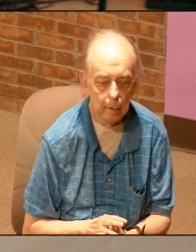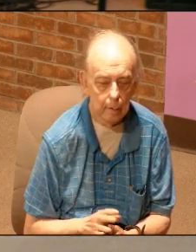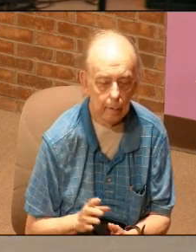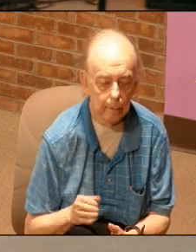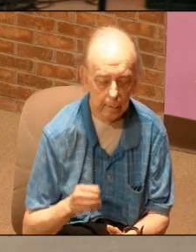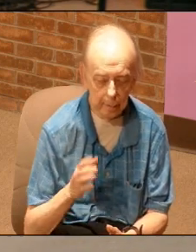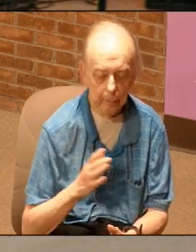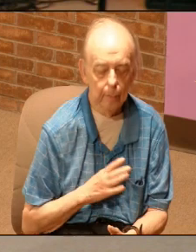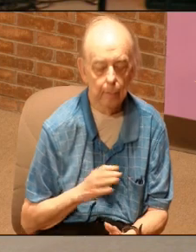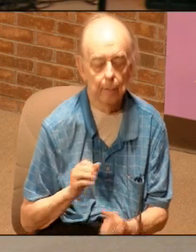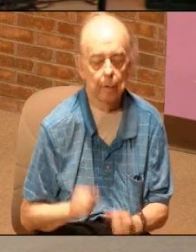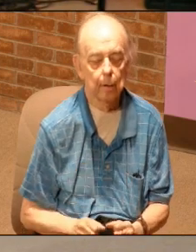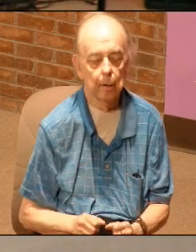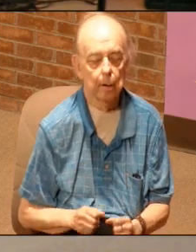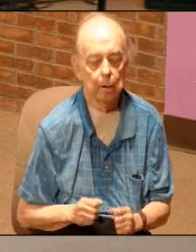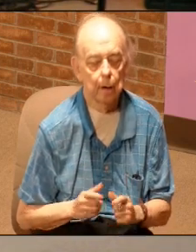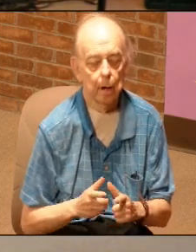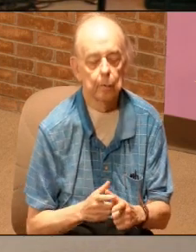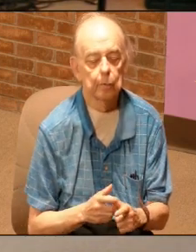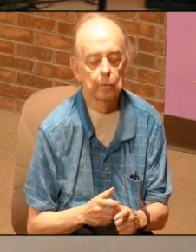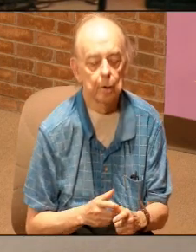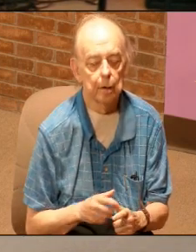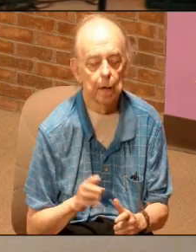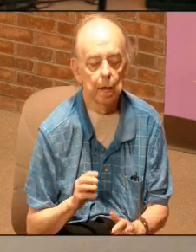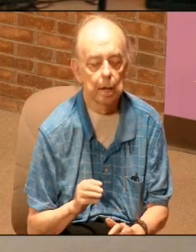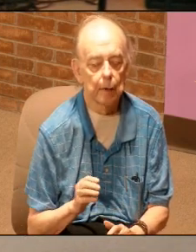he was able to run a marathon